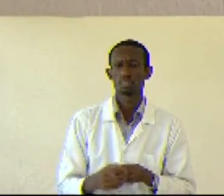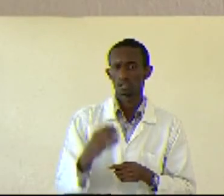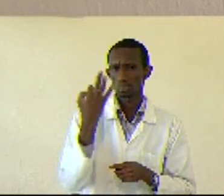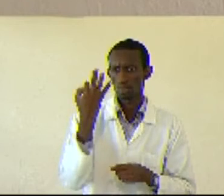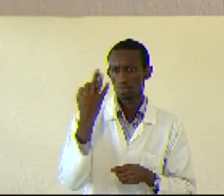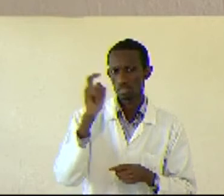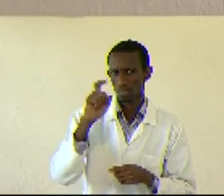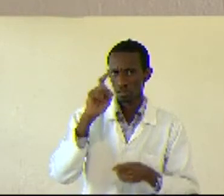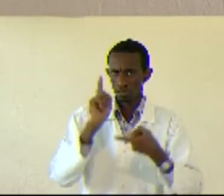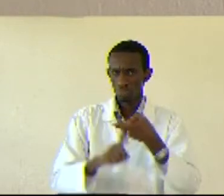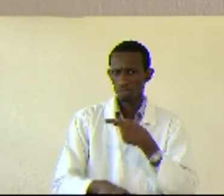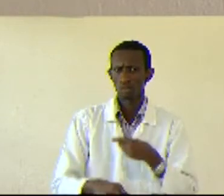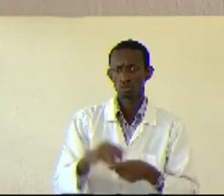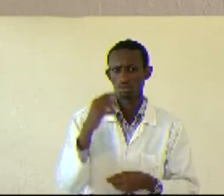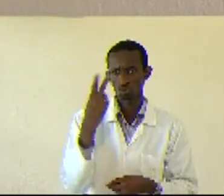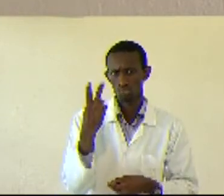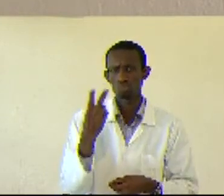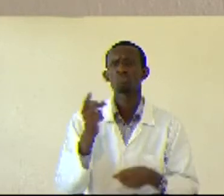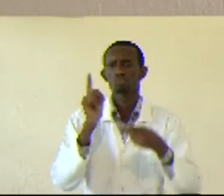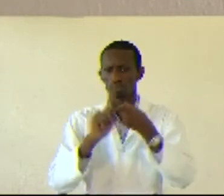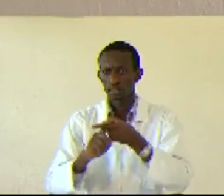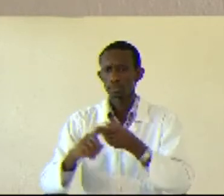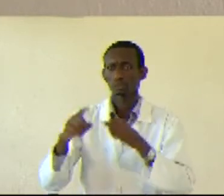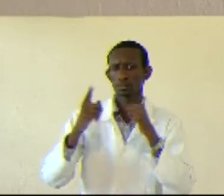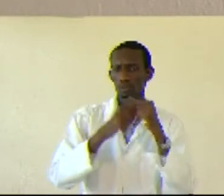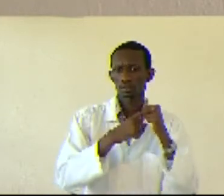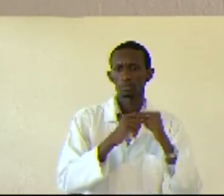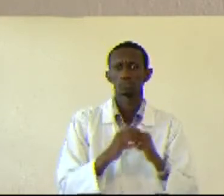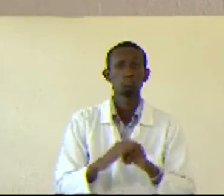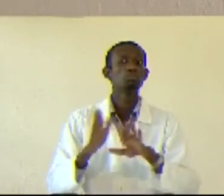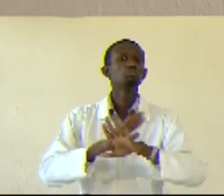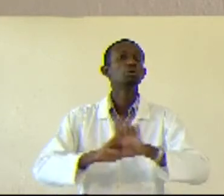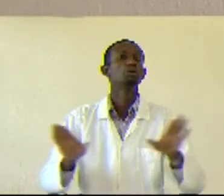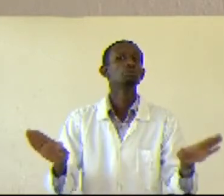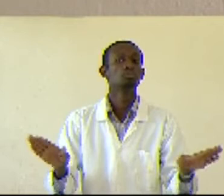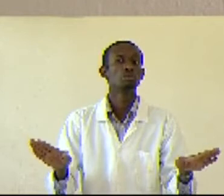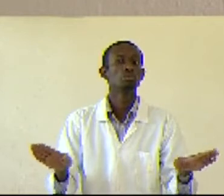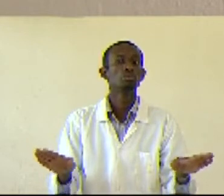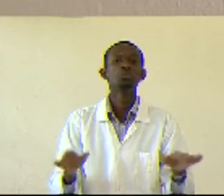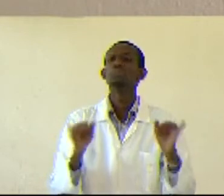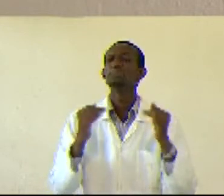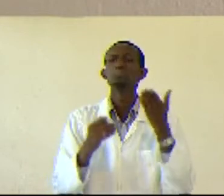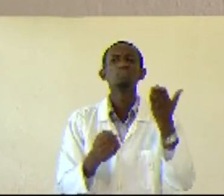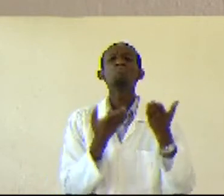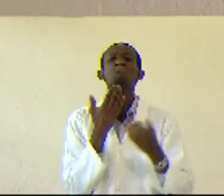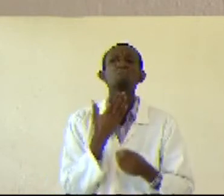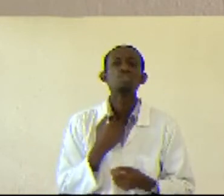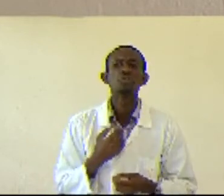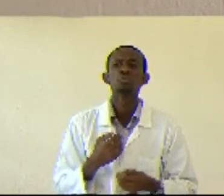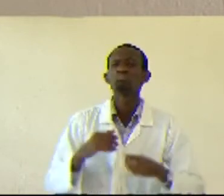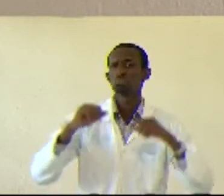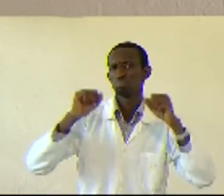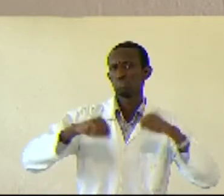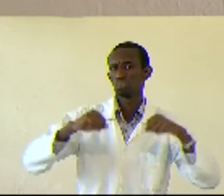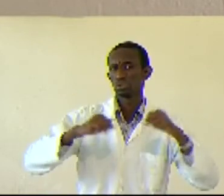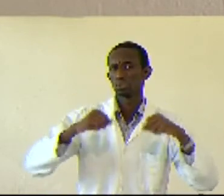plus 2, then plus c. And I'm done. Even if you want, you can prove